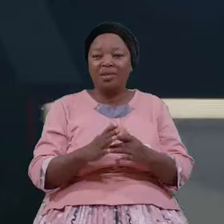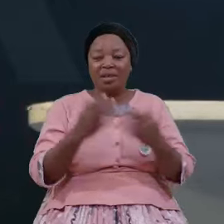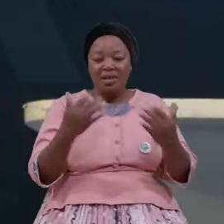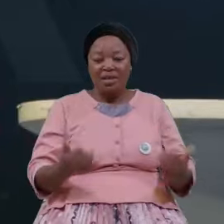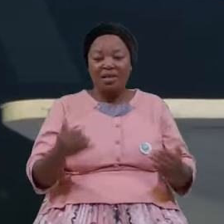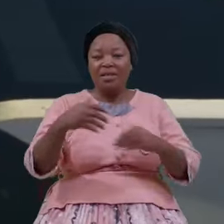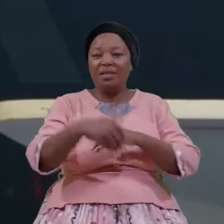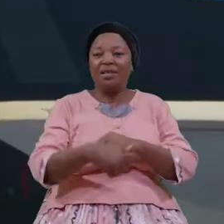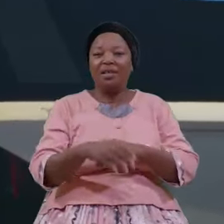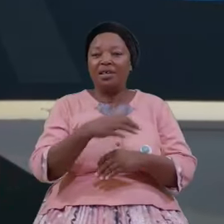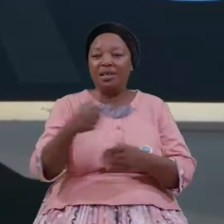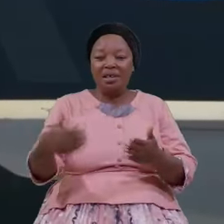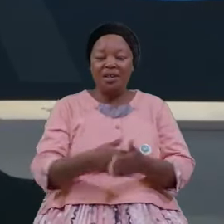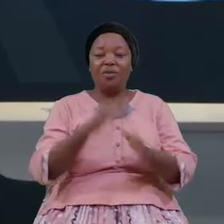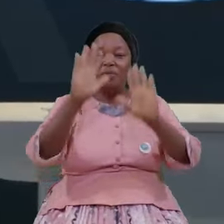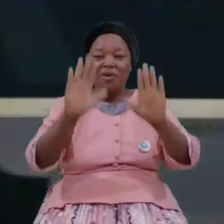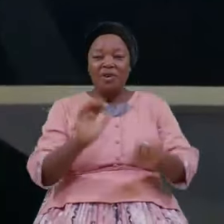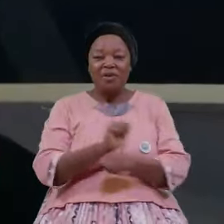new miracle in your life.